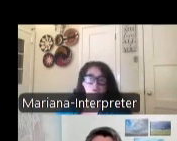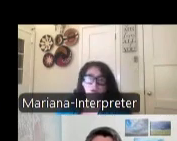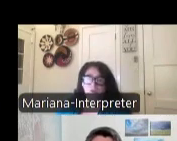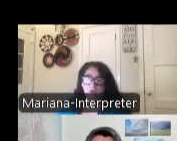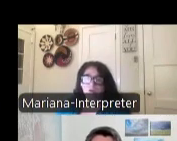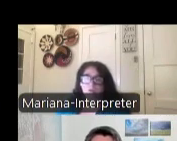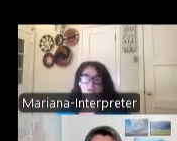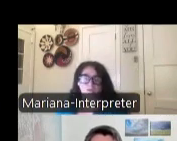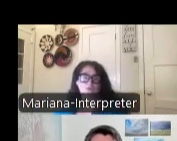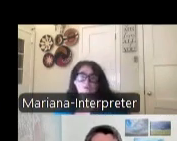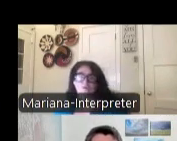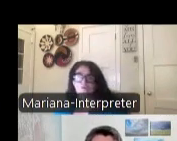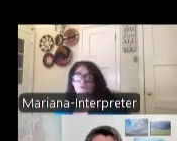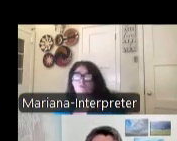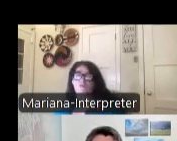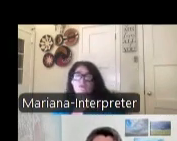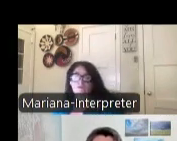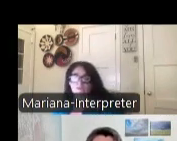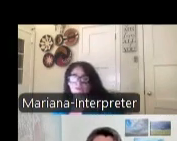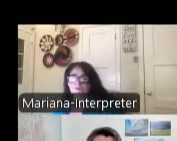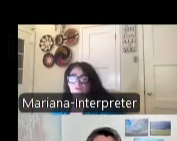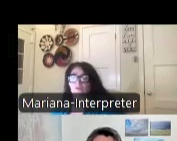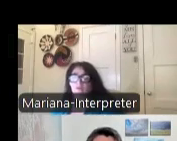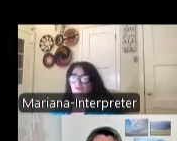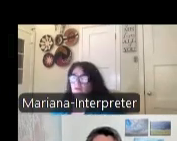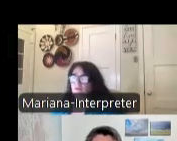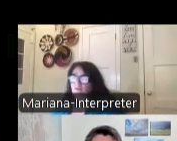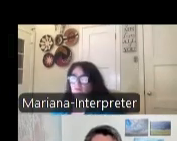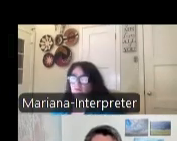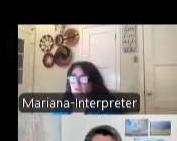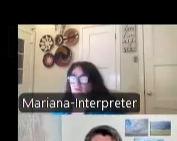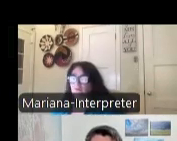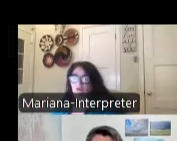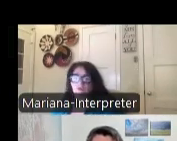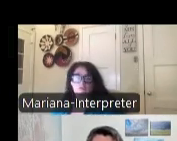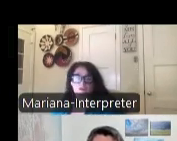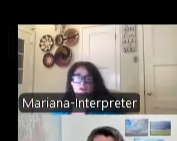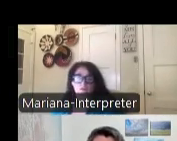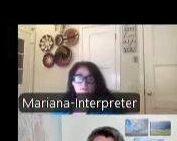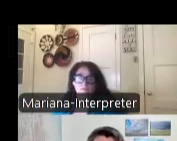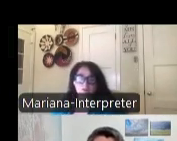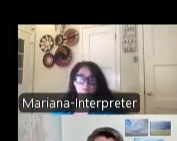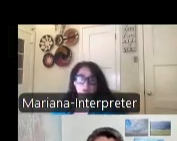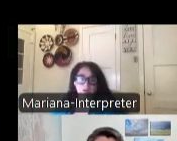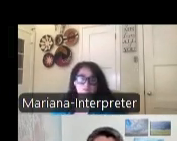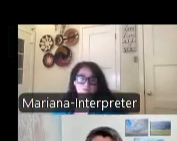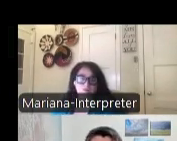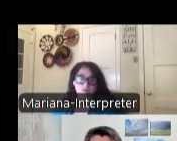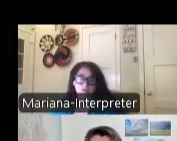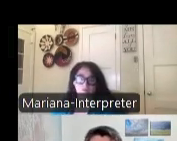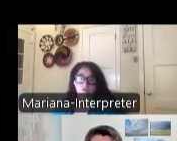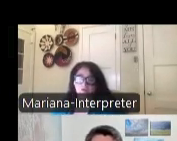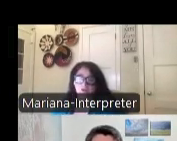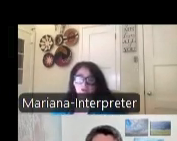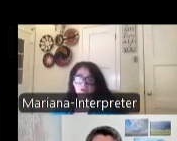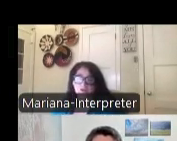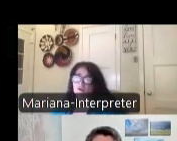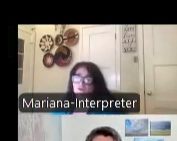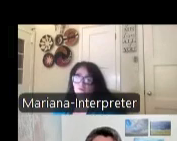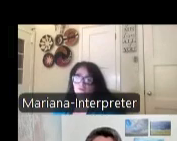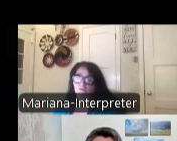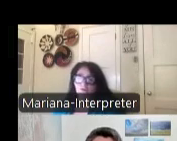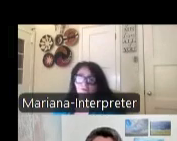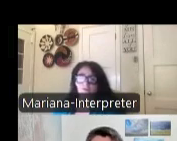10 years, there's generally been a new event that has eclipsed a previous one in some respects. So I think the important question when it comes to wildfire